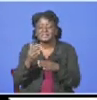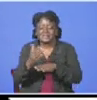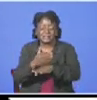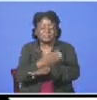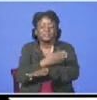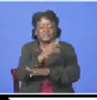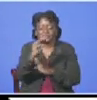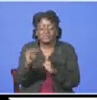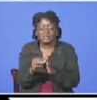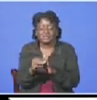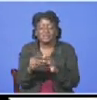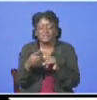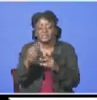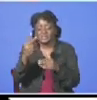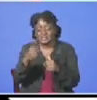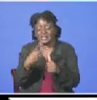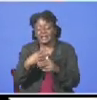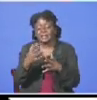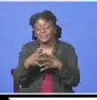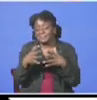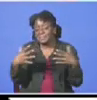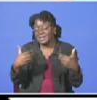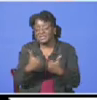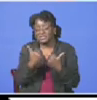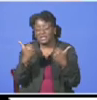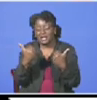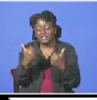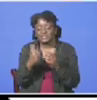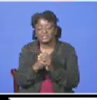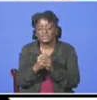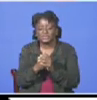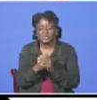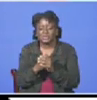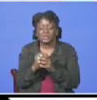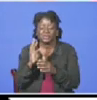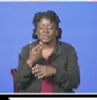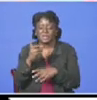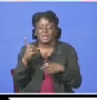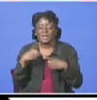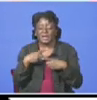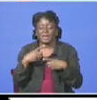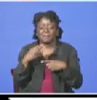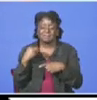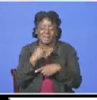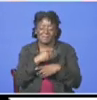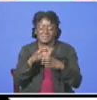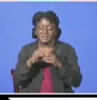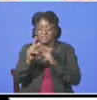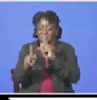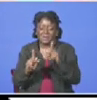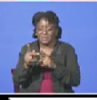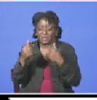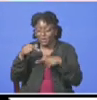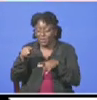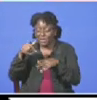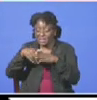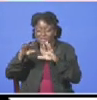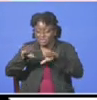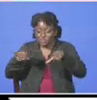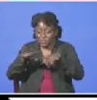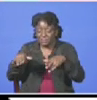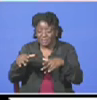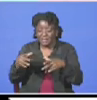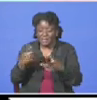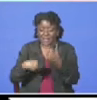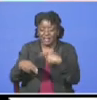the country. Where you had members of the public going overboard to swim and coming up covered in oil, you had the divers complaining about it, where you'd see